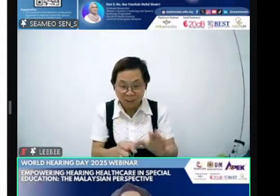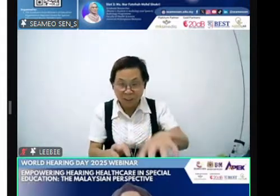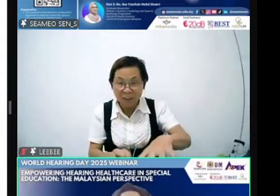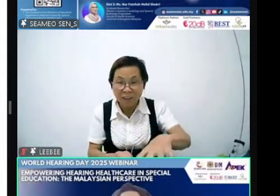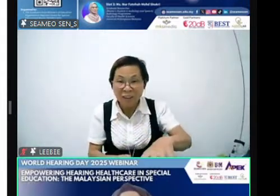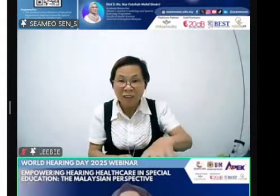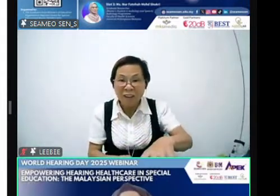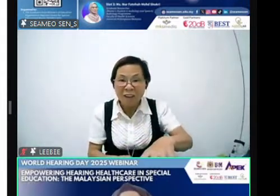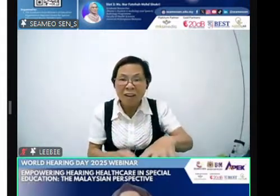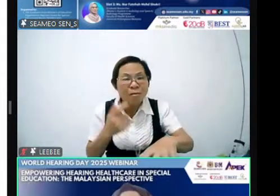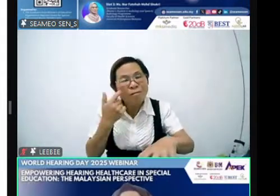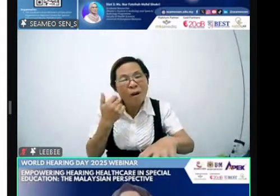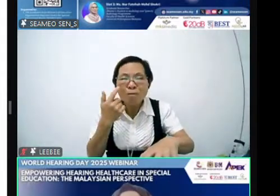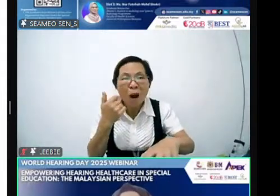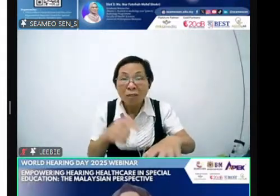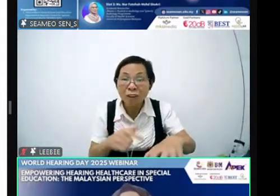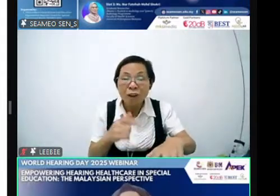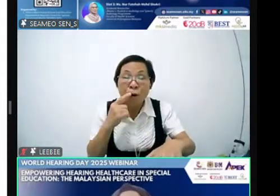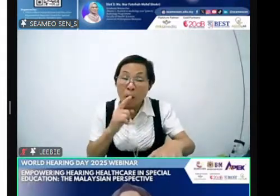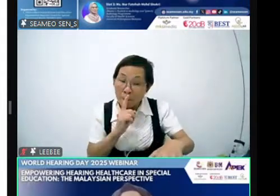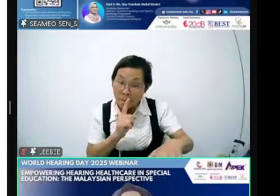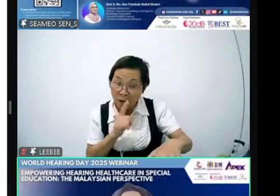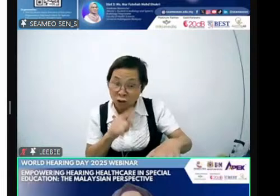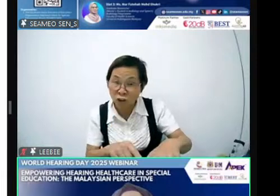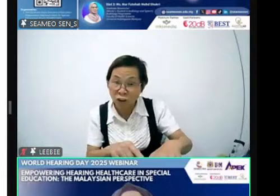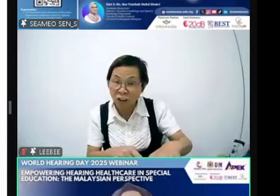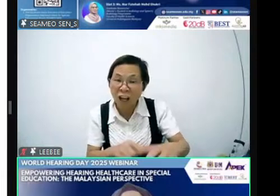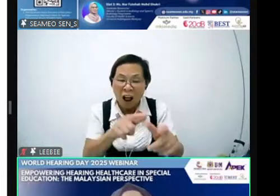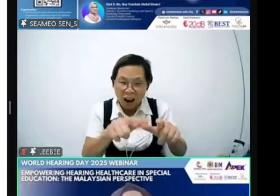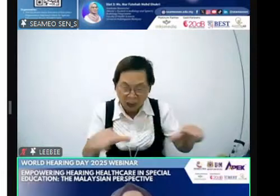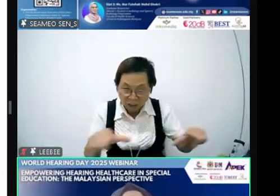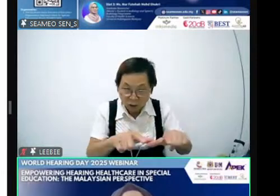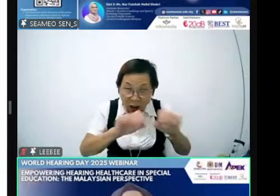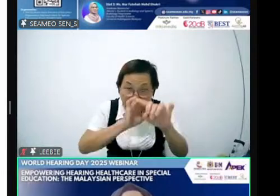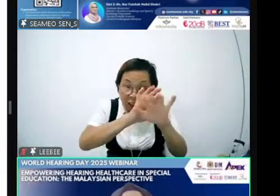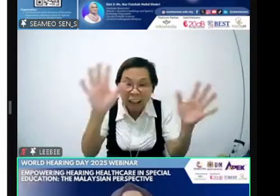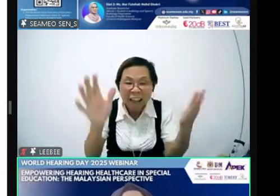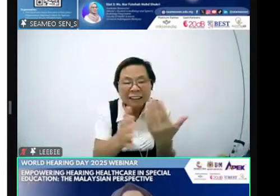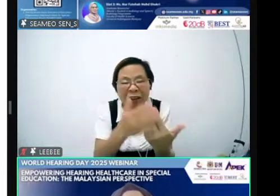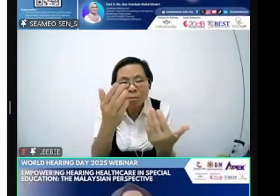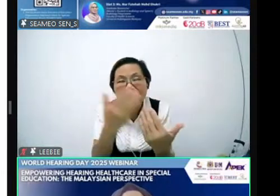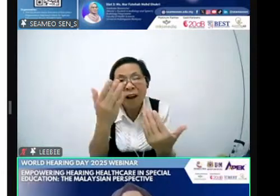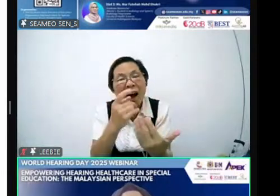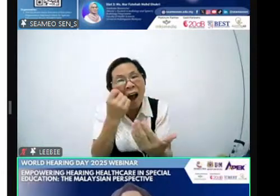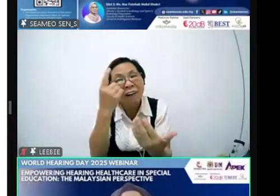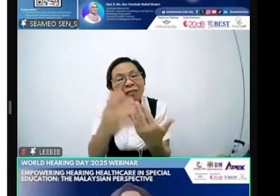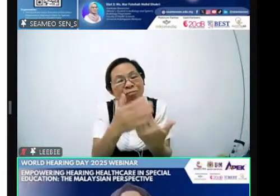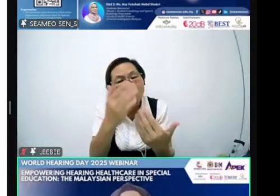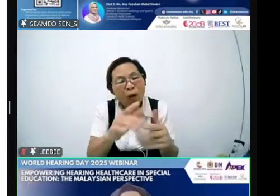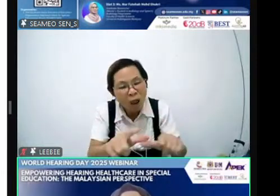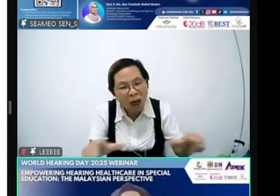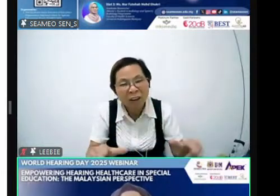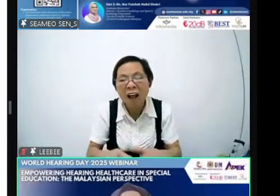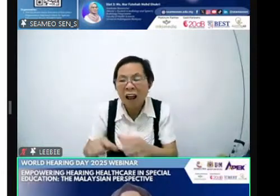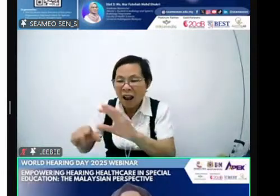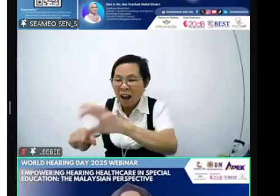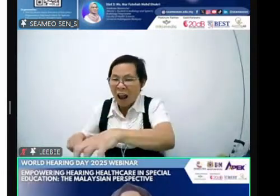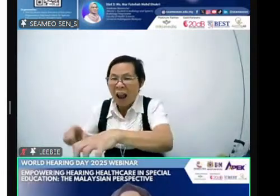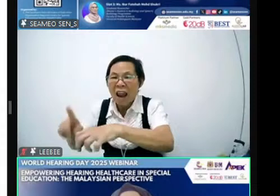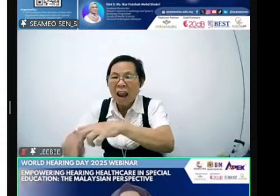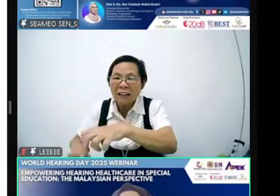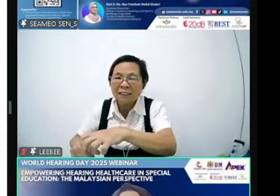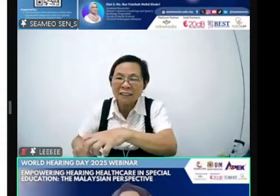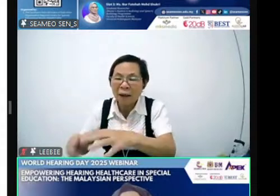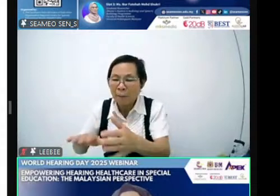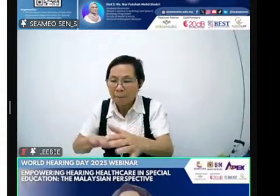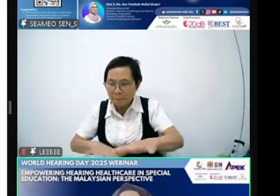demand. They need to ensure that the language is clear, simple, and easy to understand. Last is graphic and